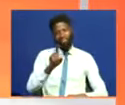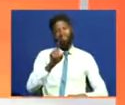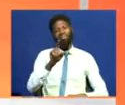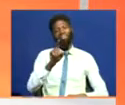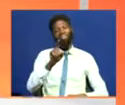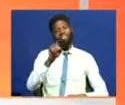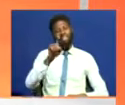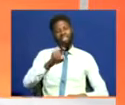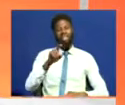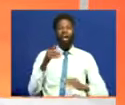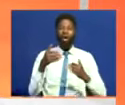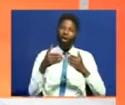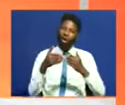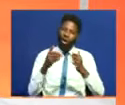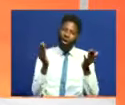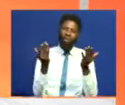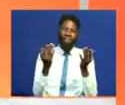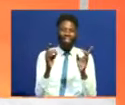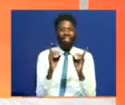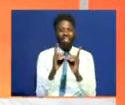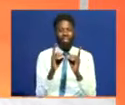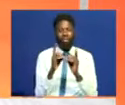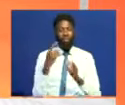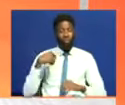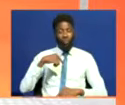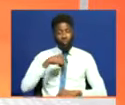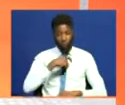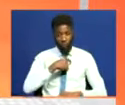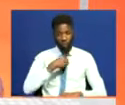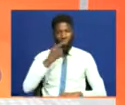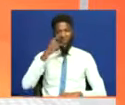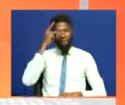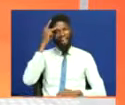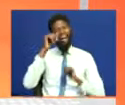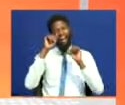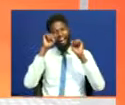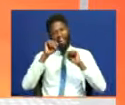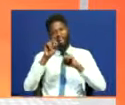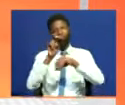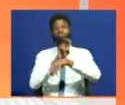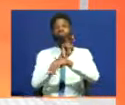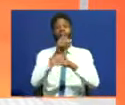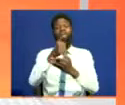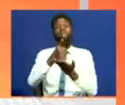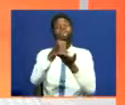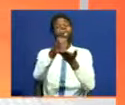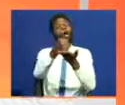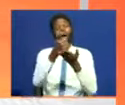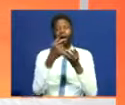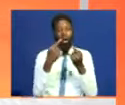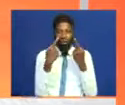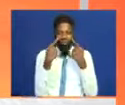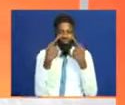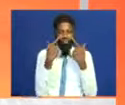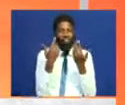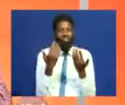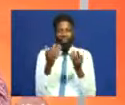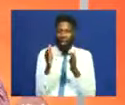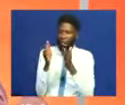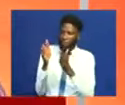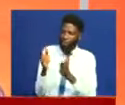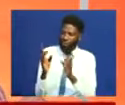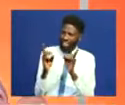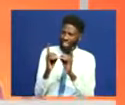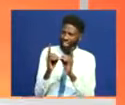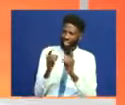dating. Let mm-hmm. us also as parents be able to throw an eye from afar mm-hmm. and be able to help you look around and see what kind of a person it is. And I